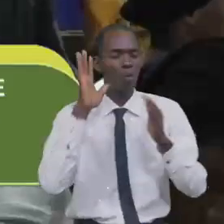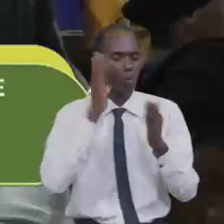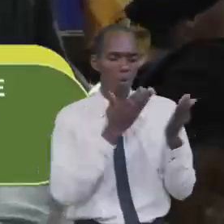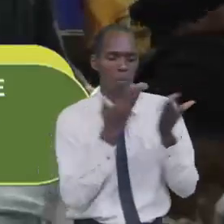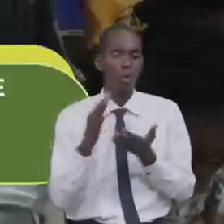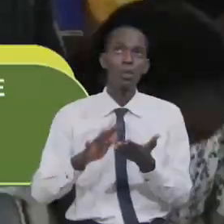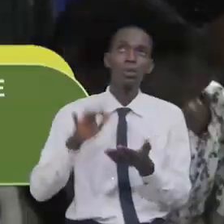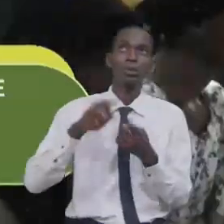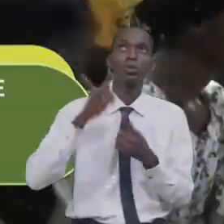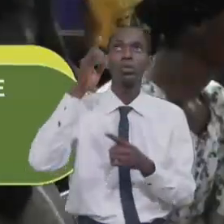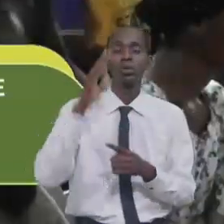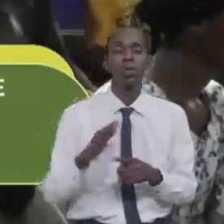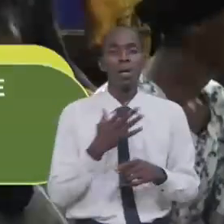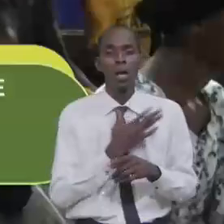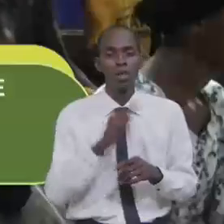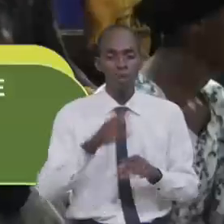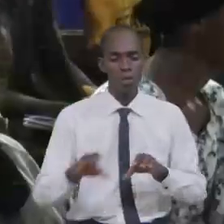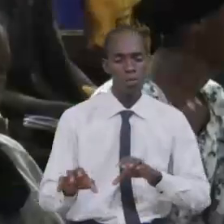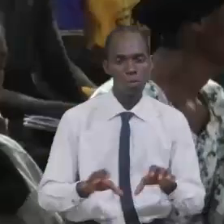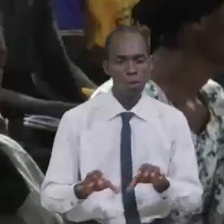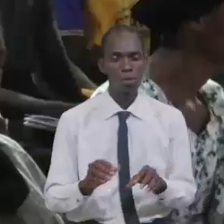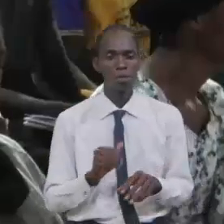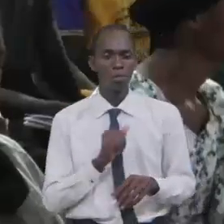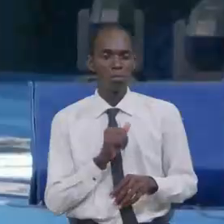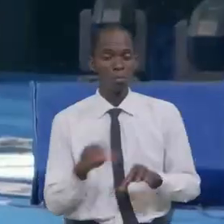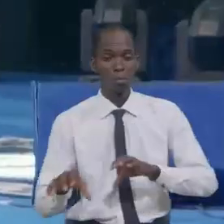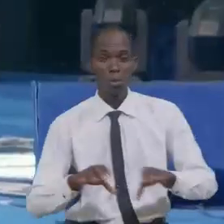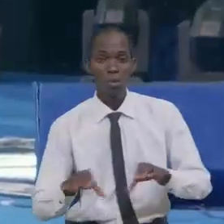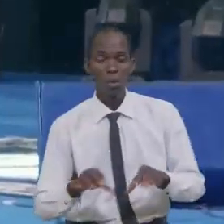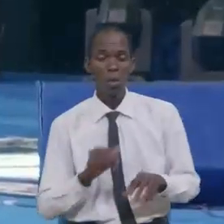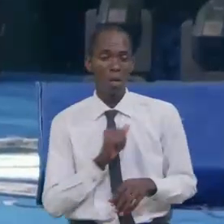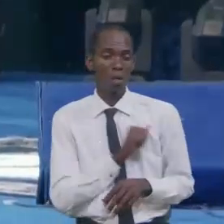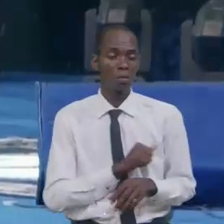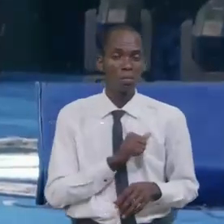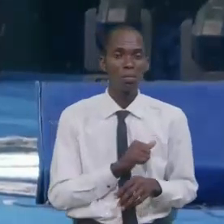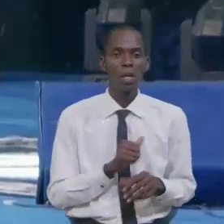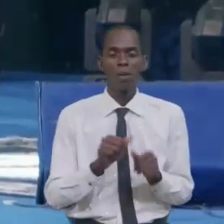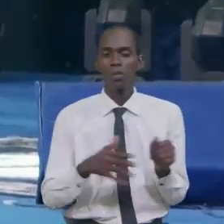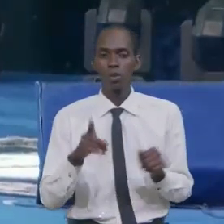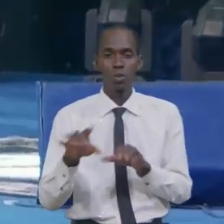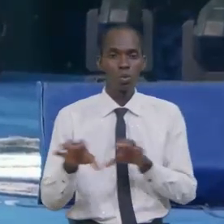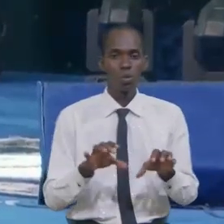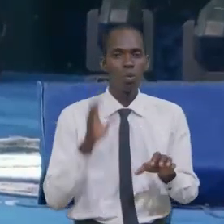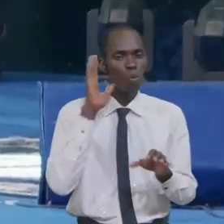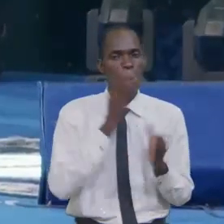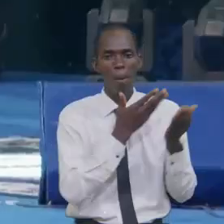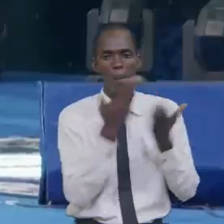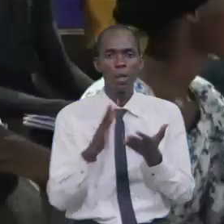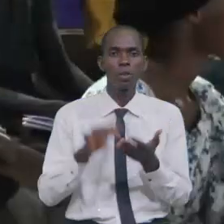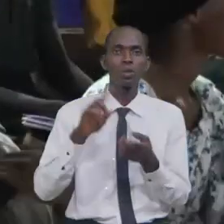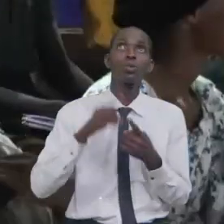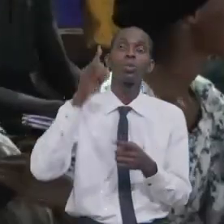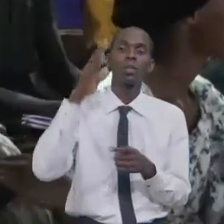your activities, your actions, your habit, everything you do will bring glory to God in